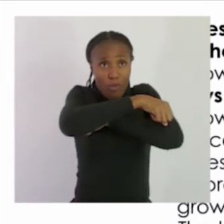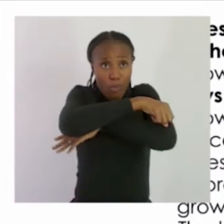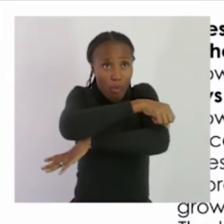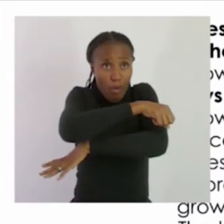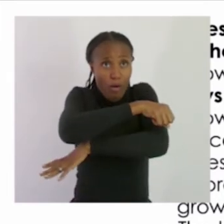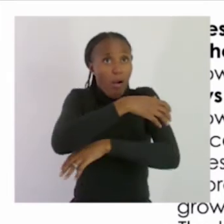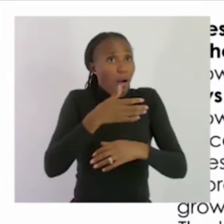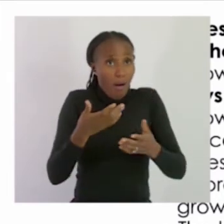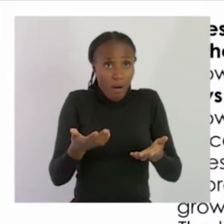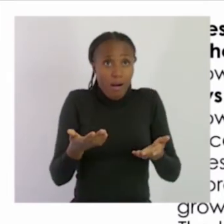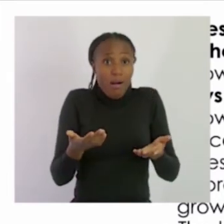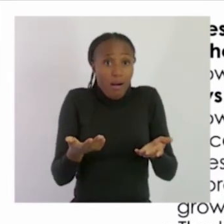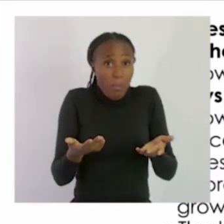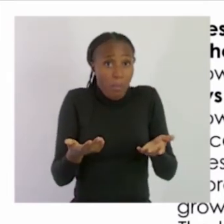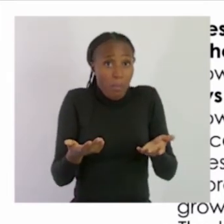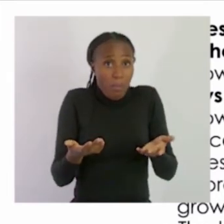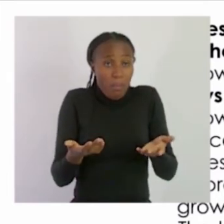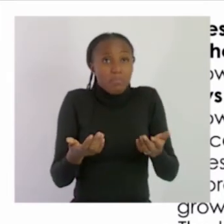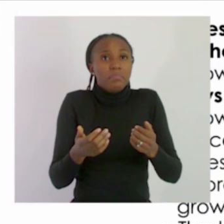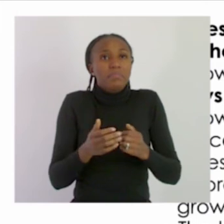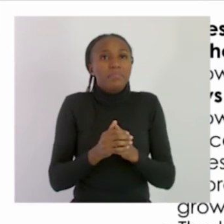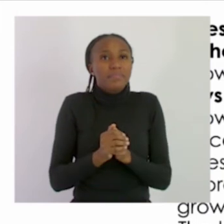the hair that grows under their arms because they are teenagers.